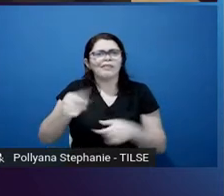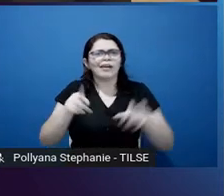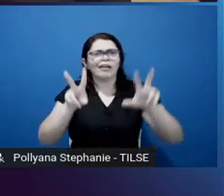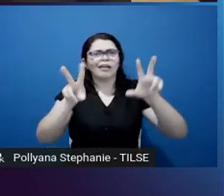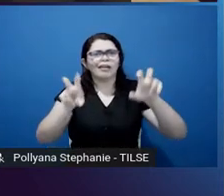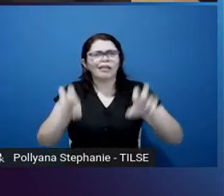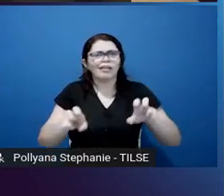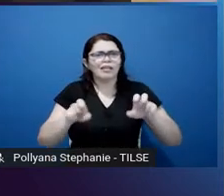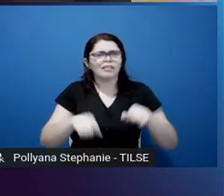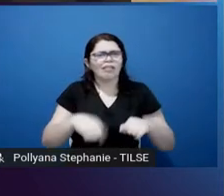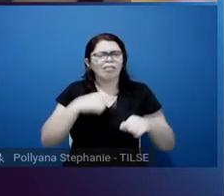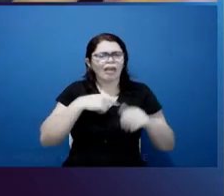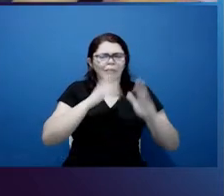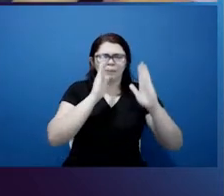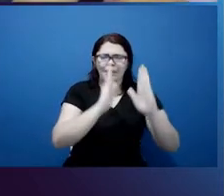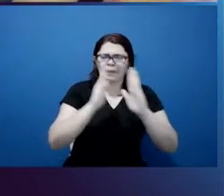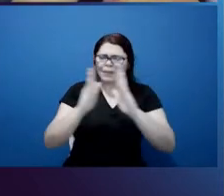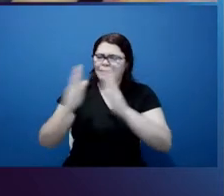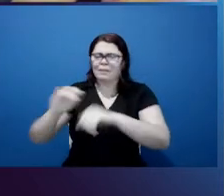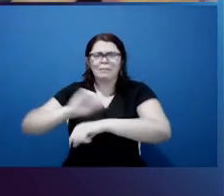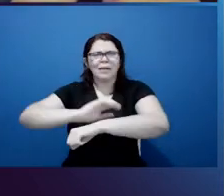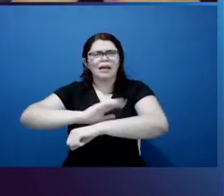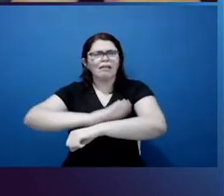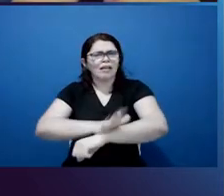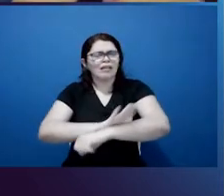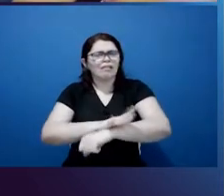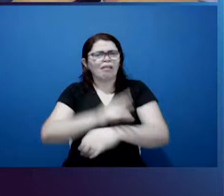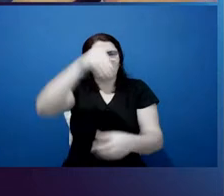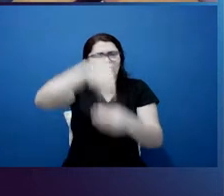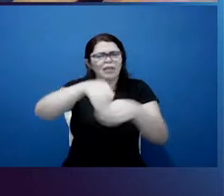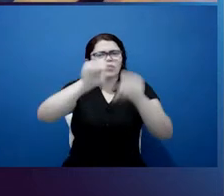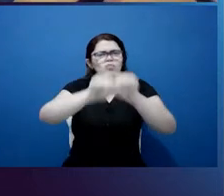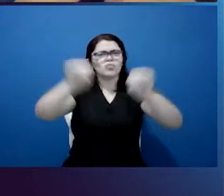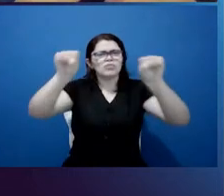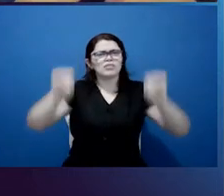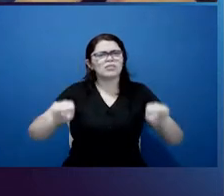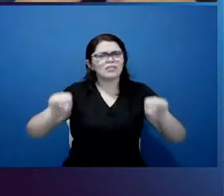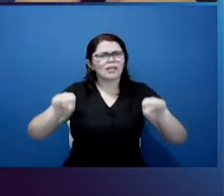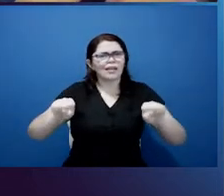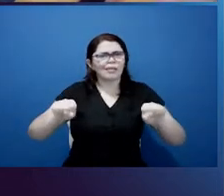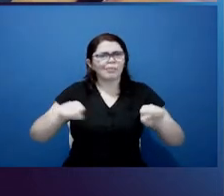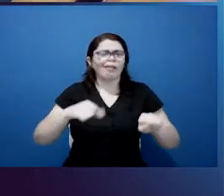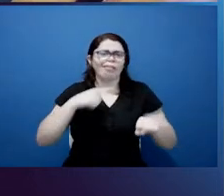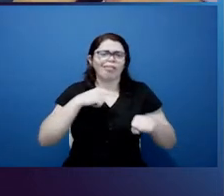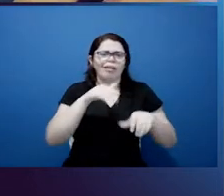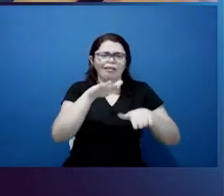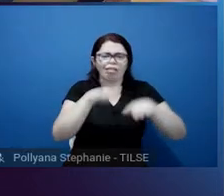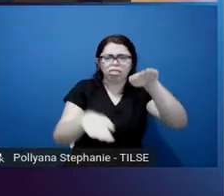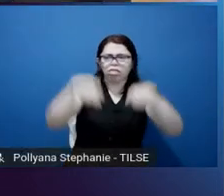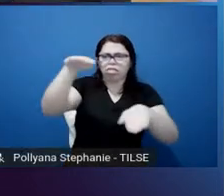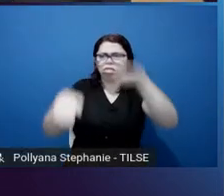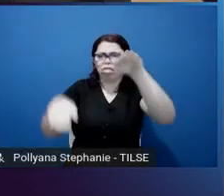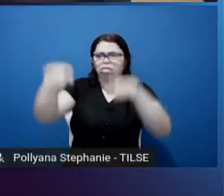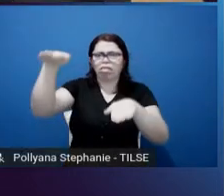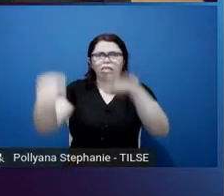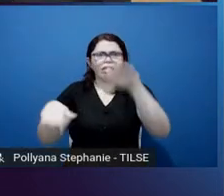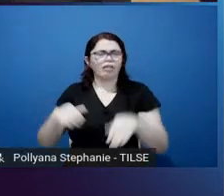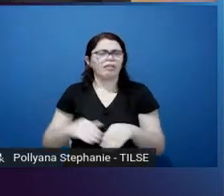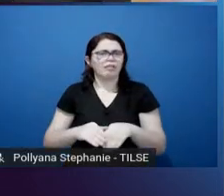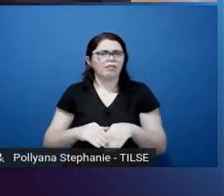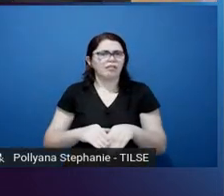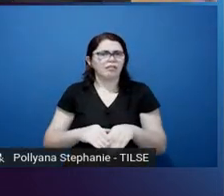systemic racism. So it really is part of a system of inequalities that go beyond the